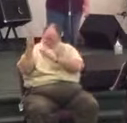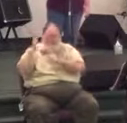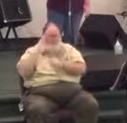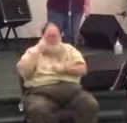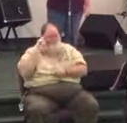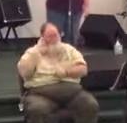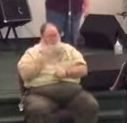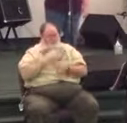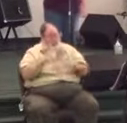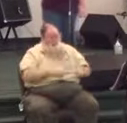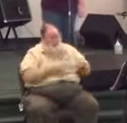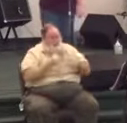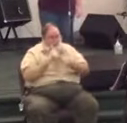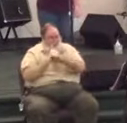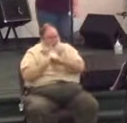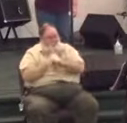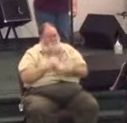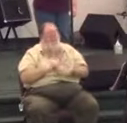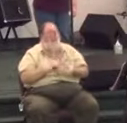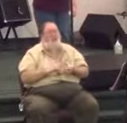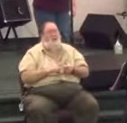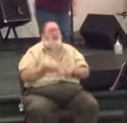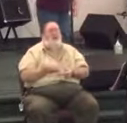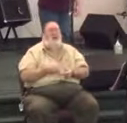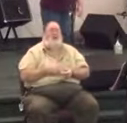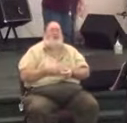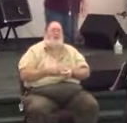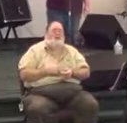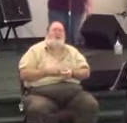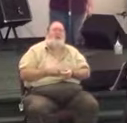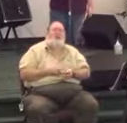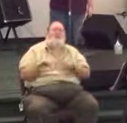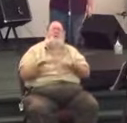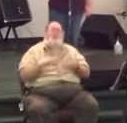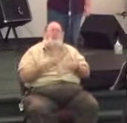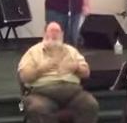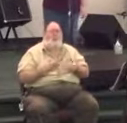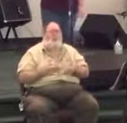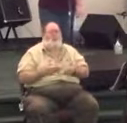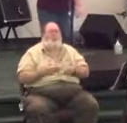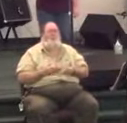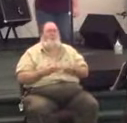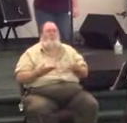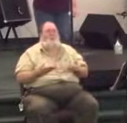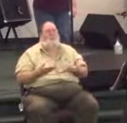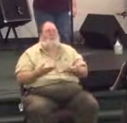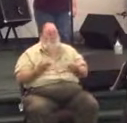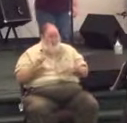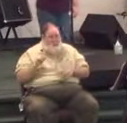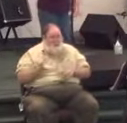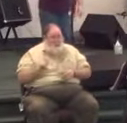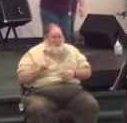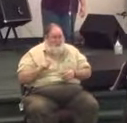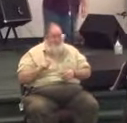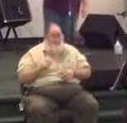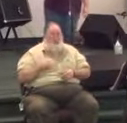I have that power, that ability to stretch out and do. I'm in Christ deep enough that it doesn't matter